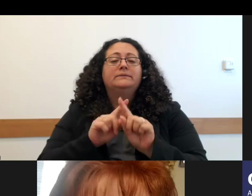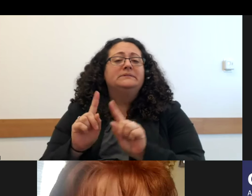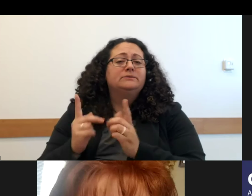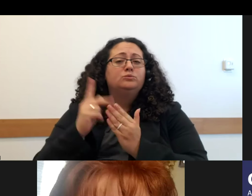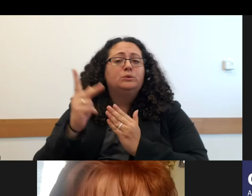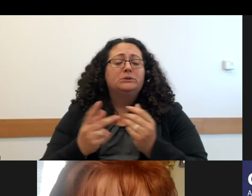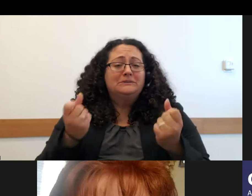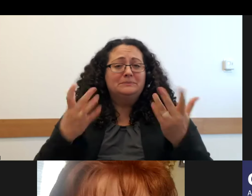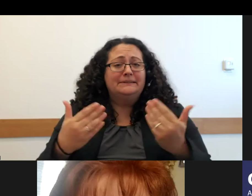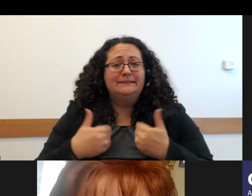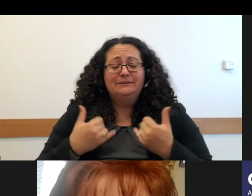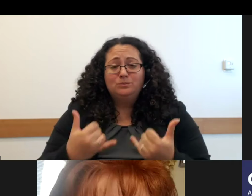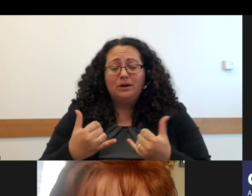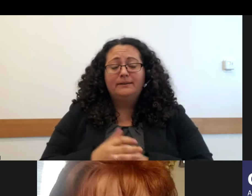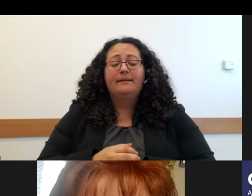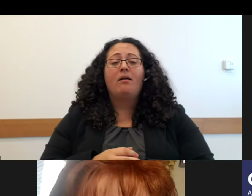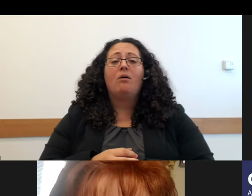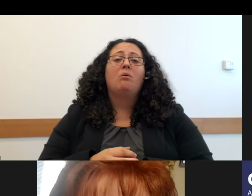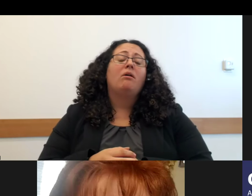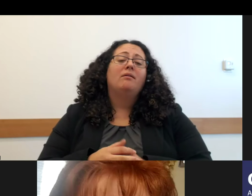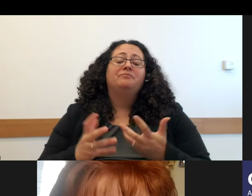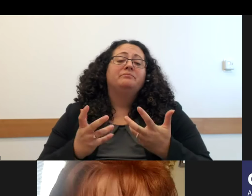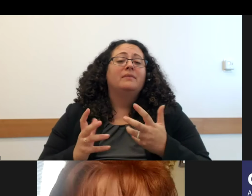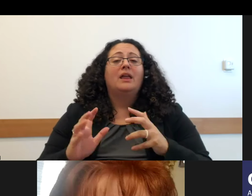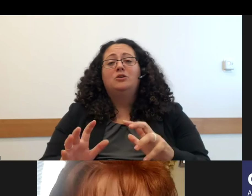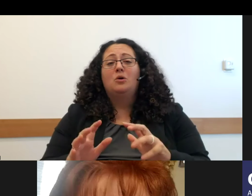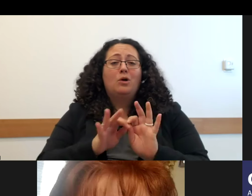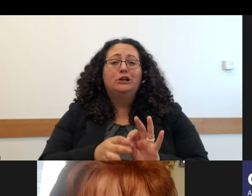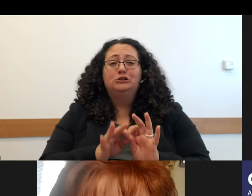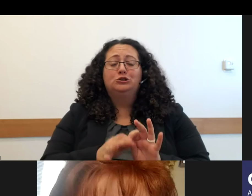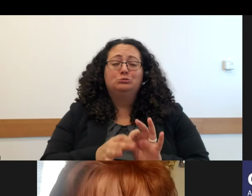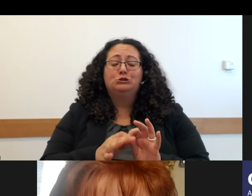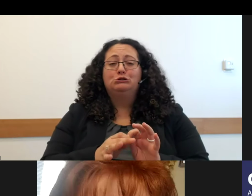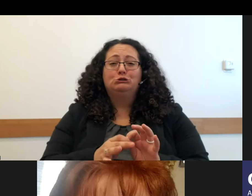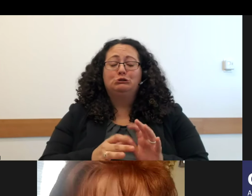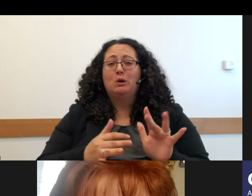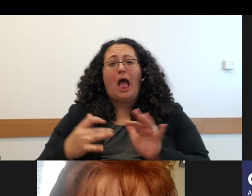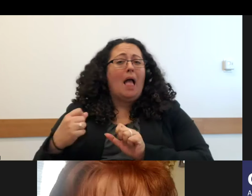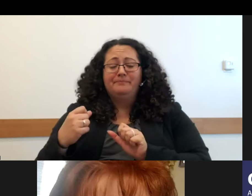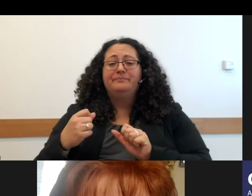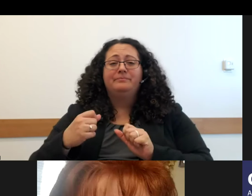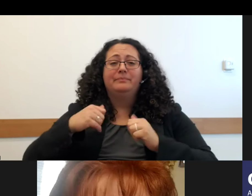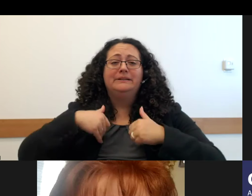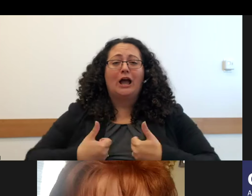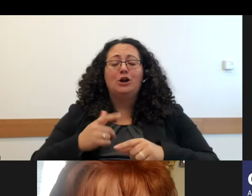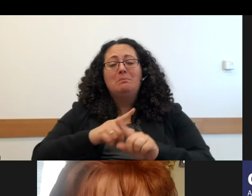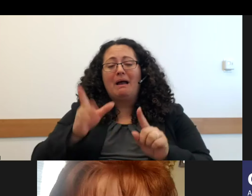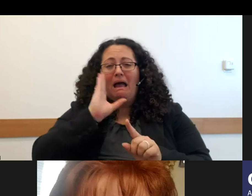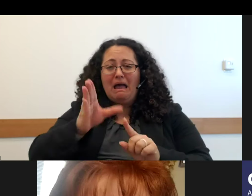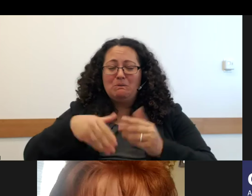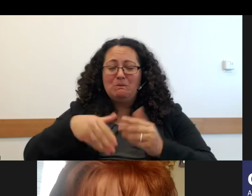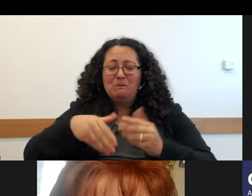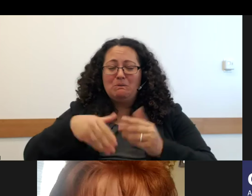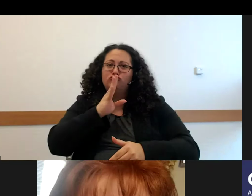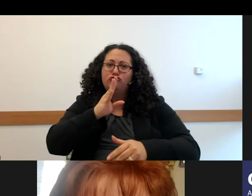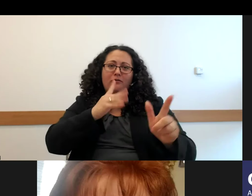on. So without trying to kill the interpreters, I'm going to quickly run through a lot of our programs, what we're